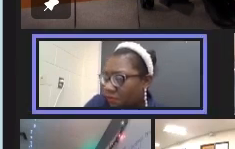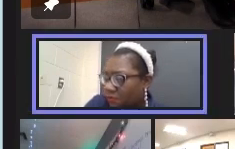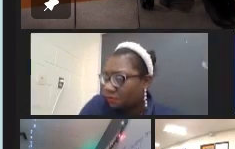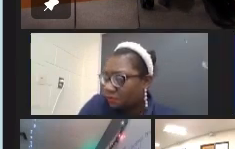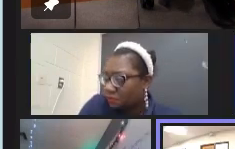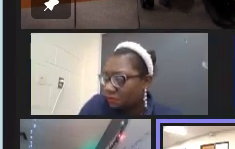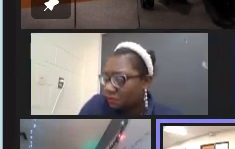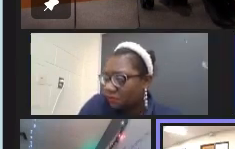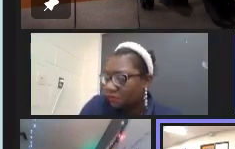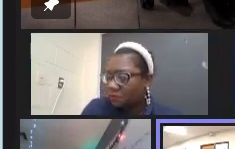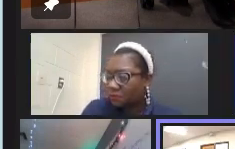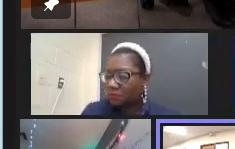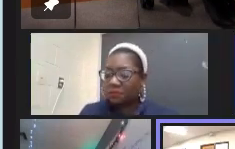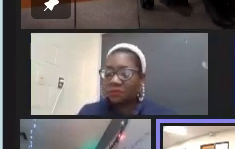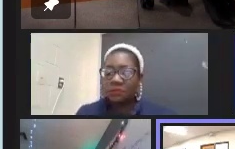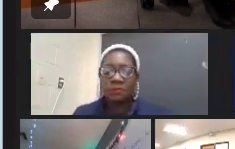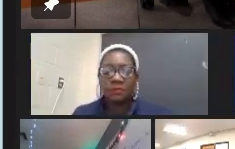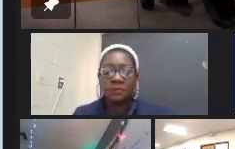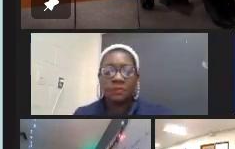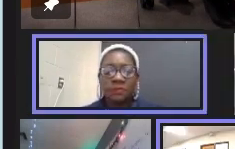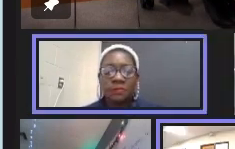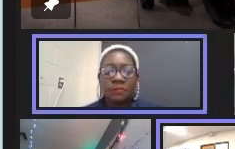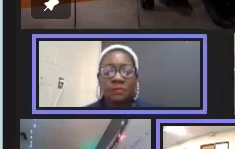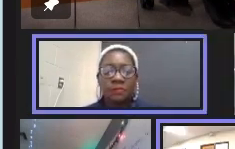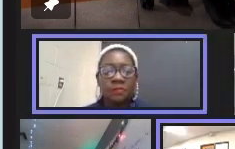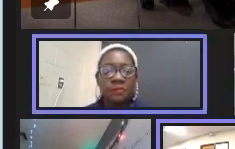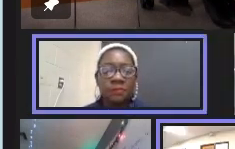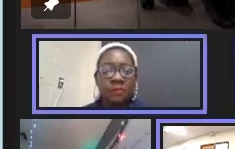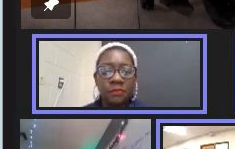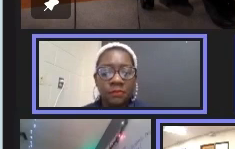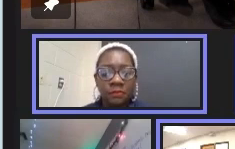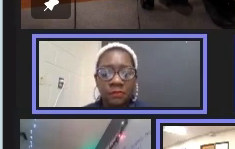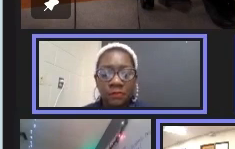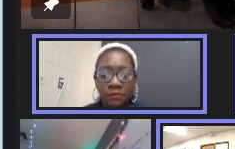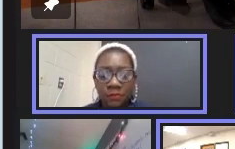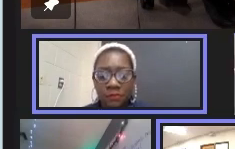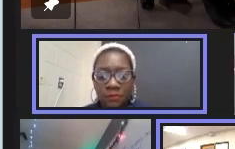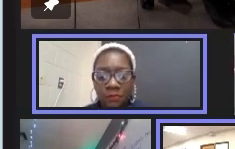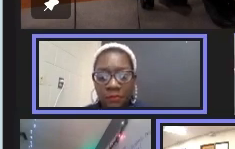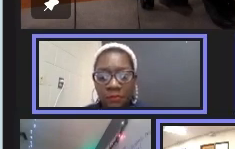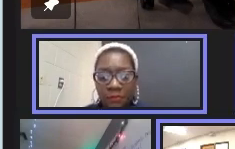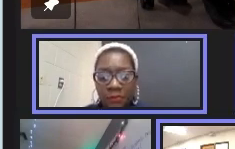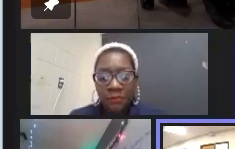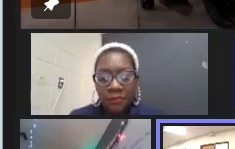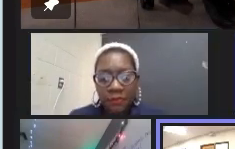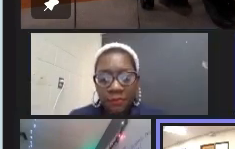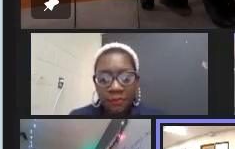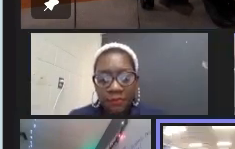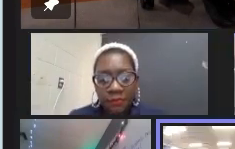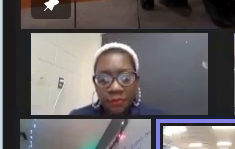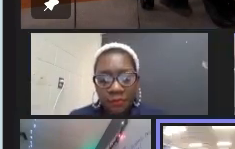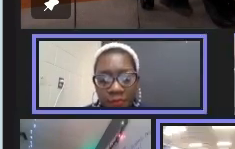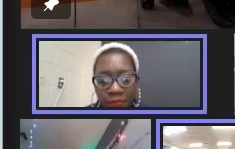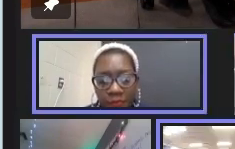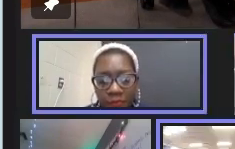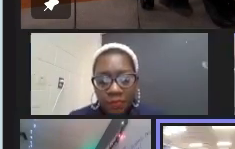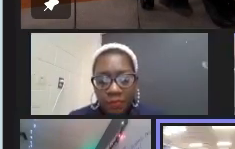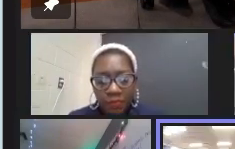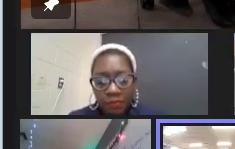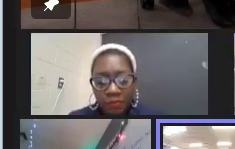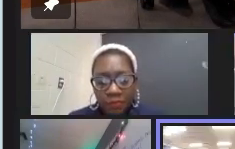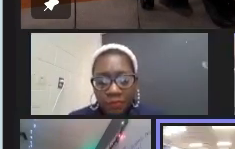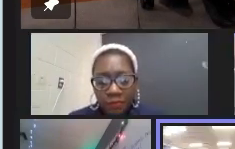All right, any other questions for? I have one. You mentioned briefly